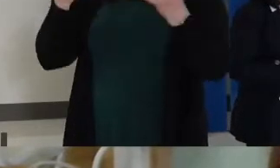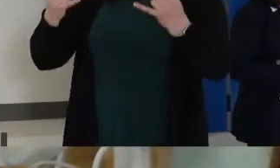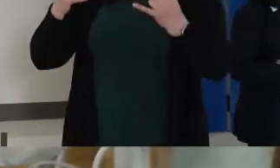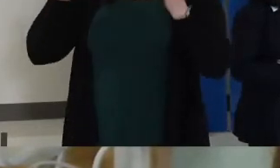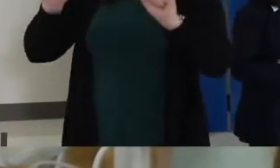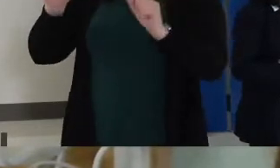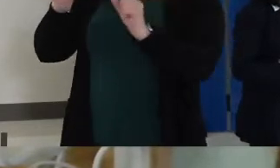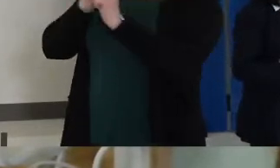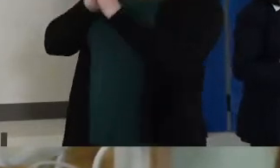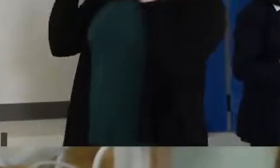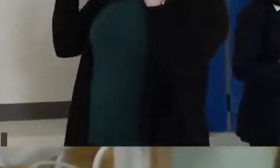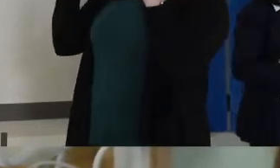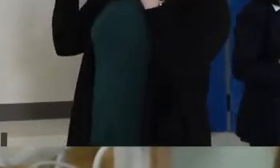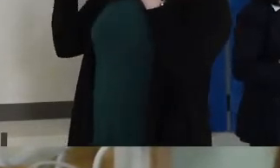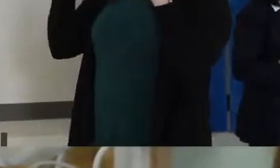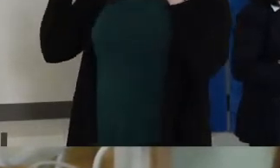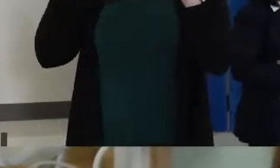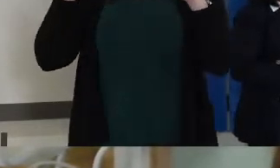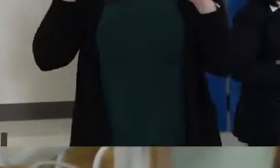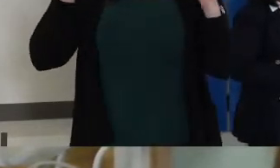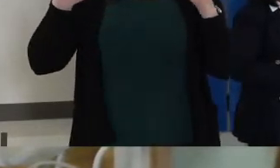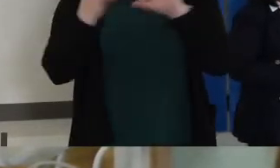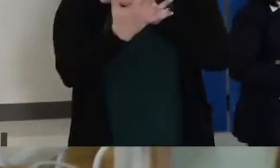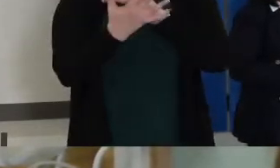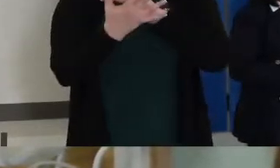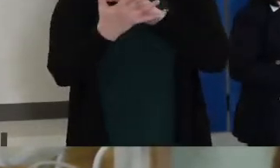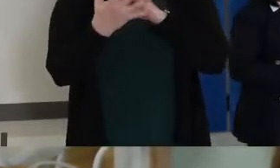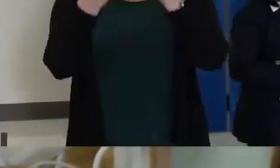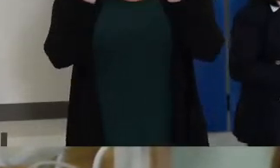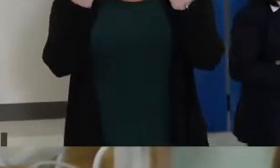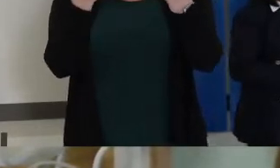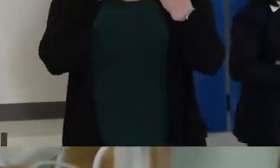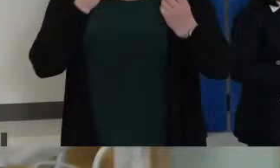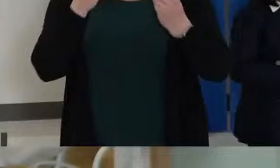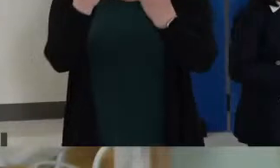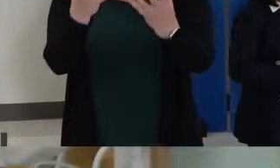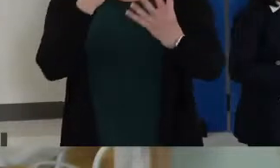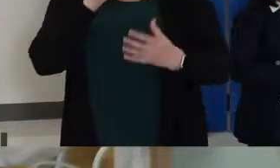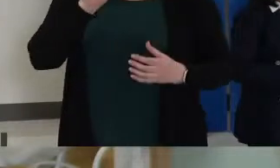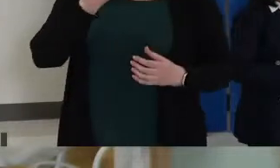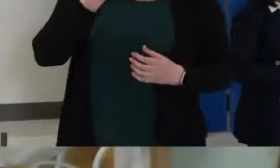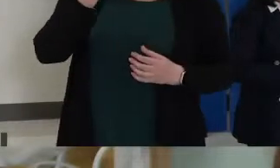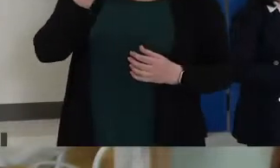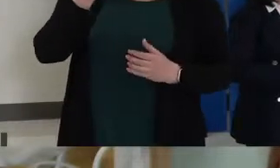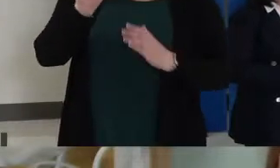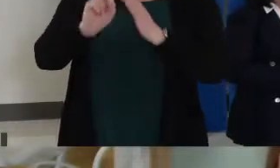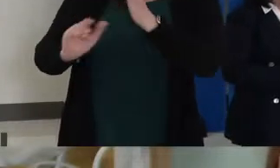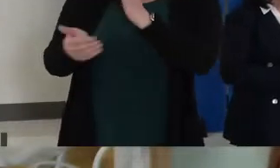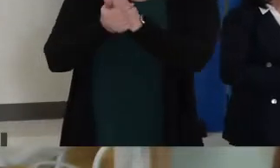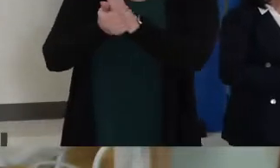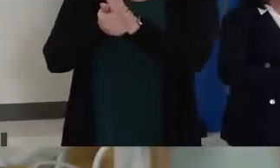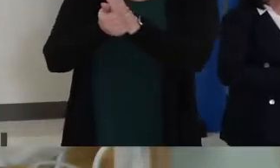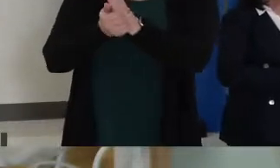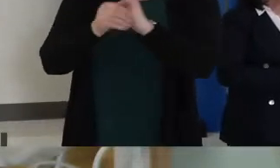original vision. And that's what this is about. That's why we want to provide a bond component so we can provide minimum